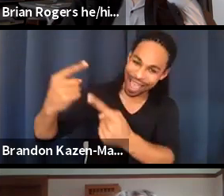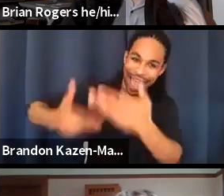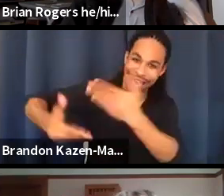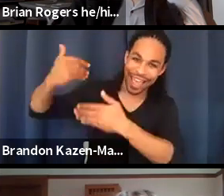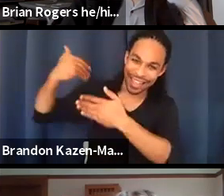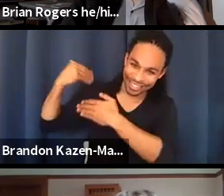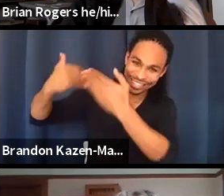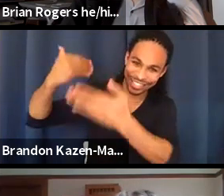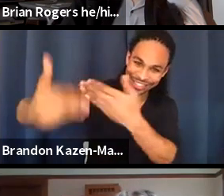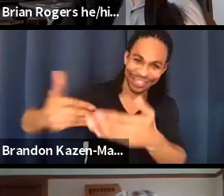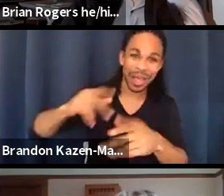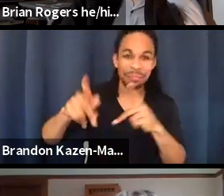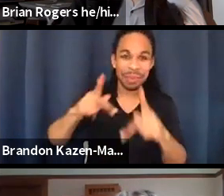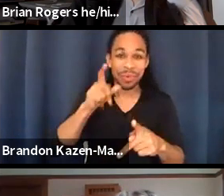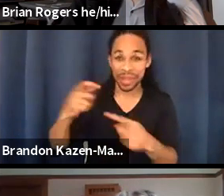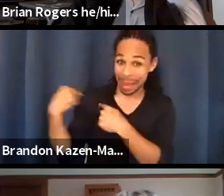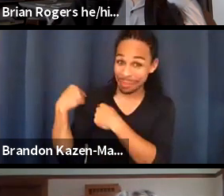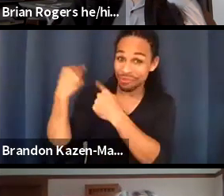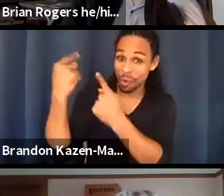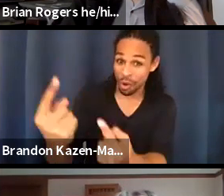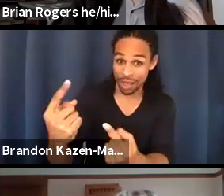we go.